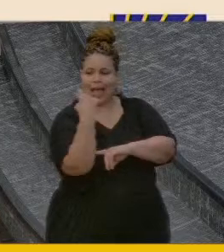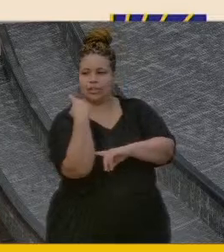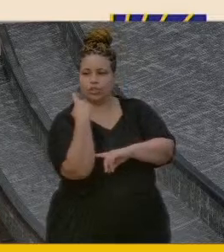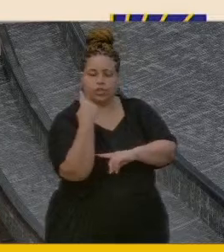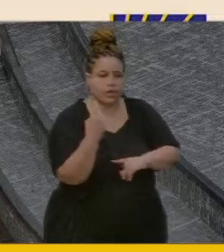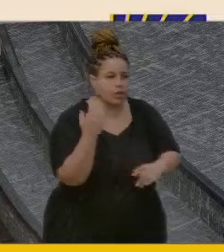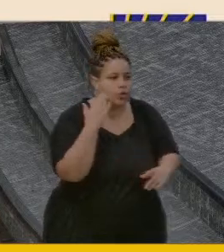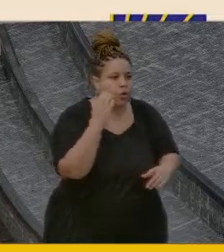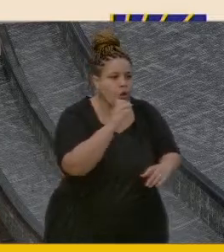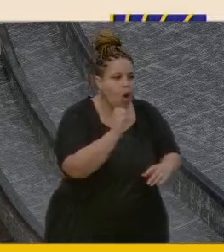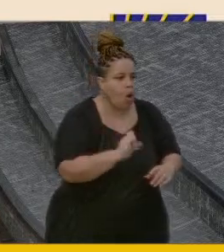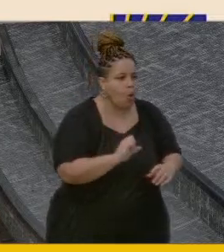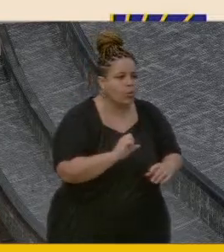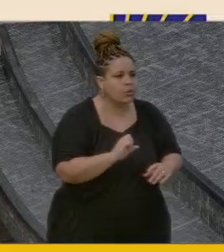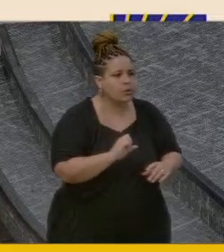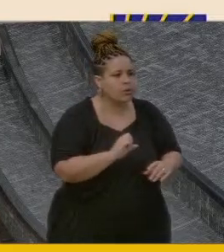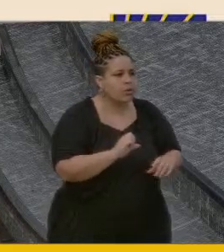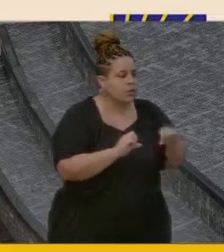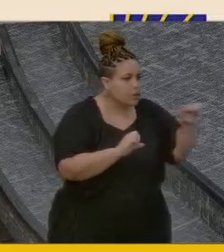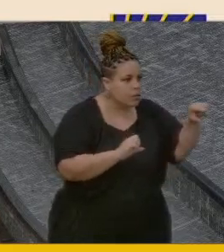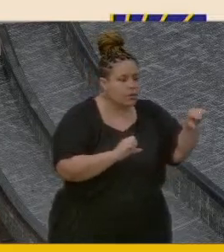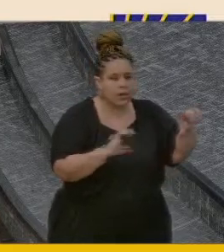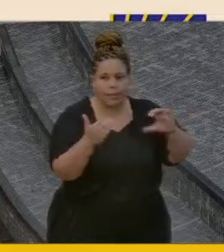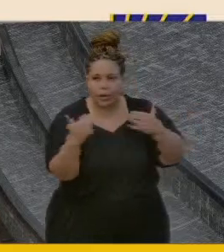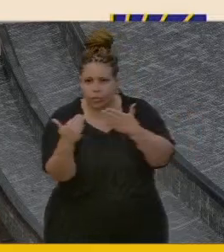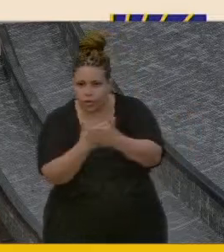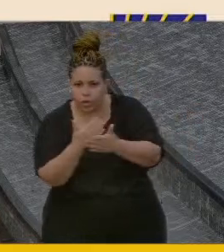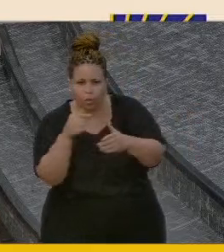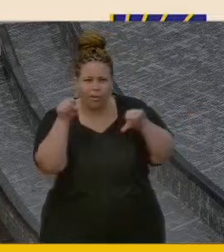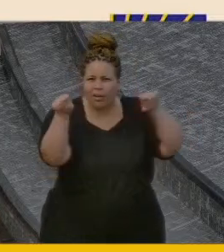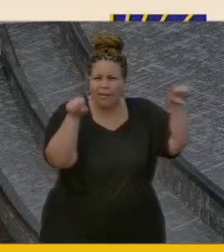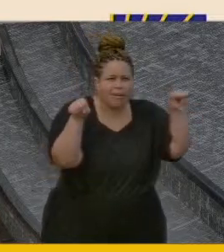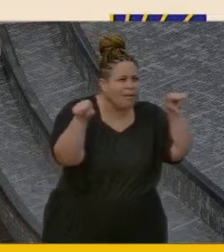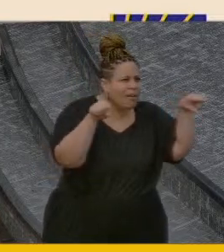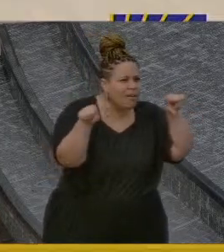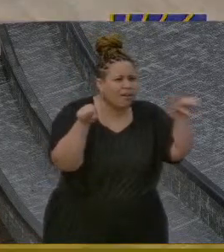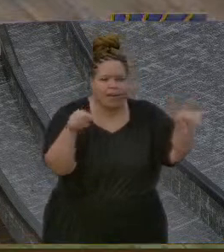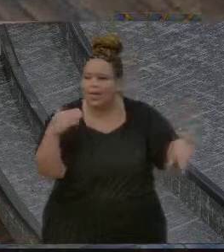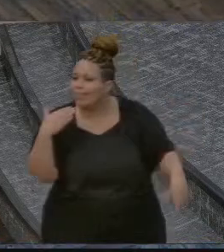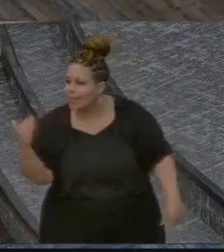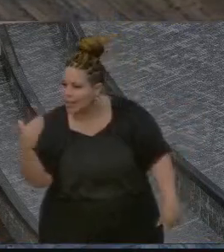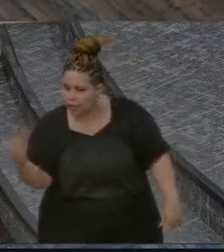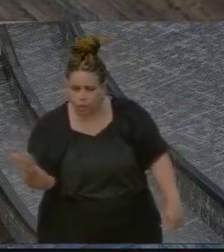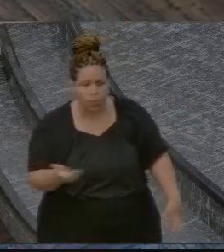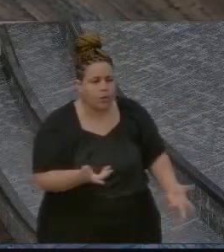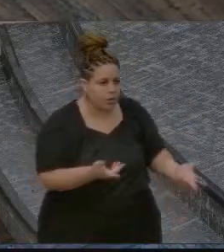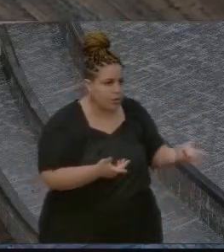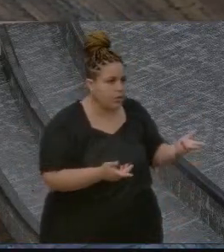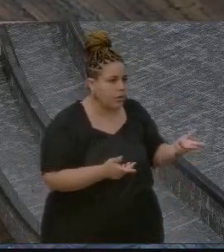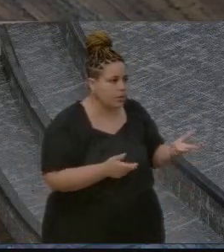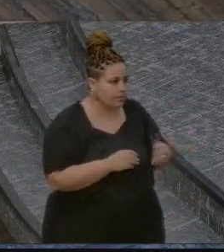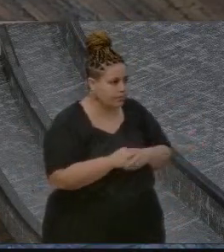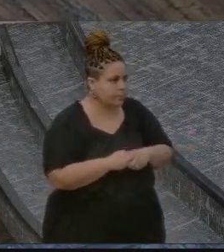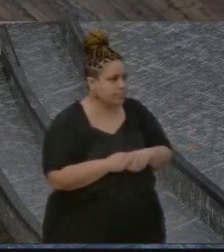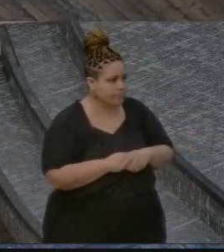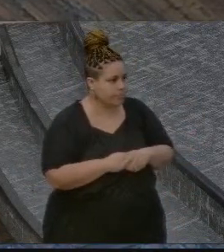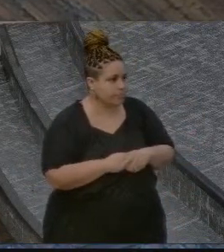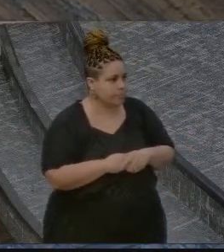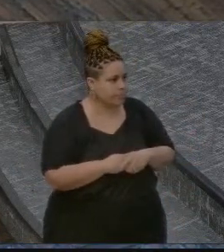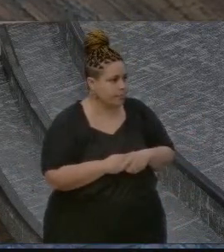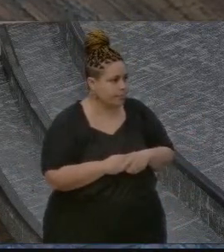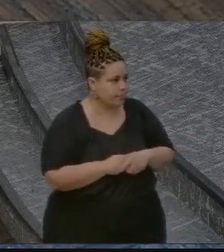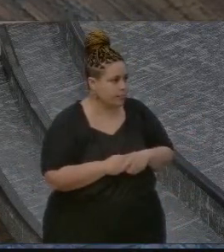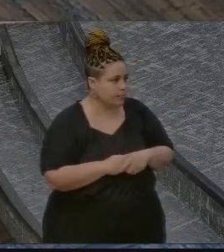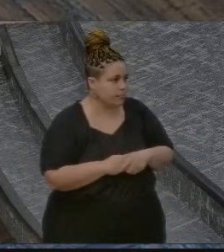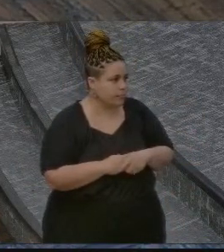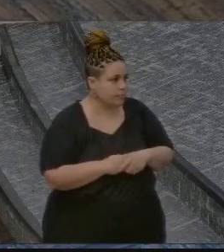year over year to see where things are falling. Thank you, and that will be by ethnicity. Thank you.